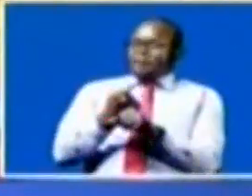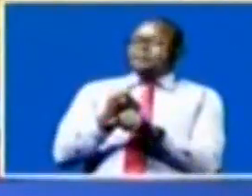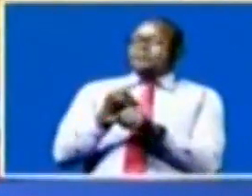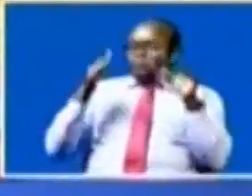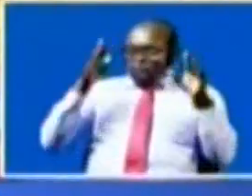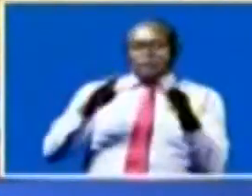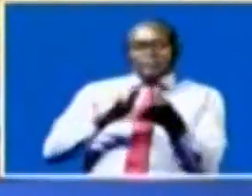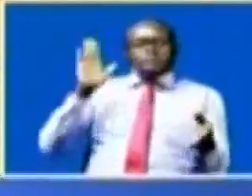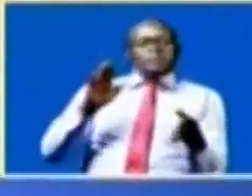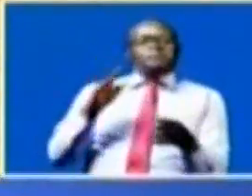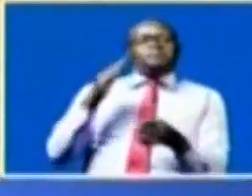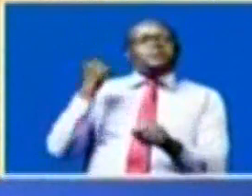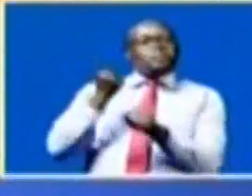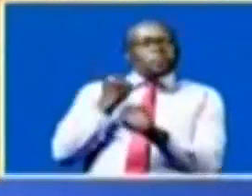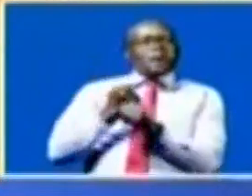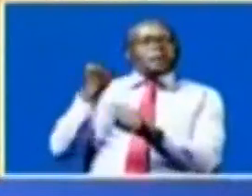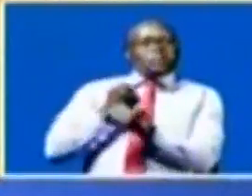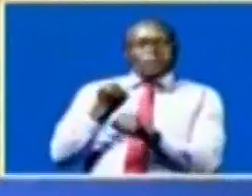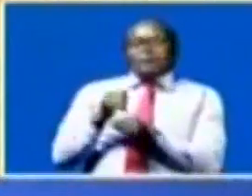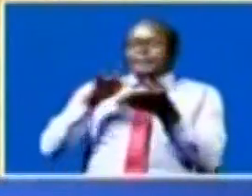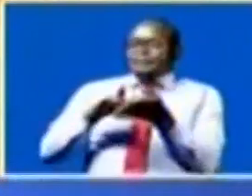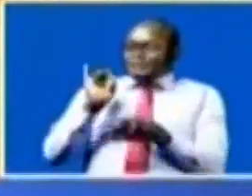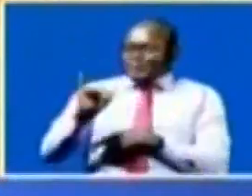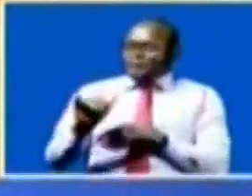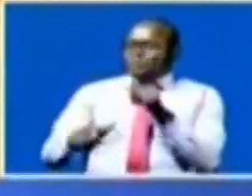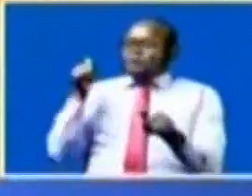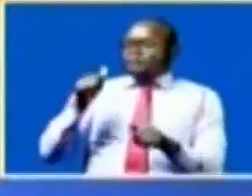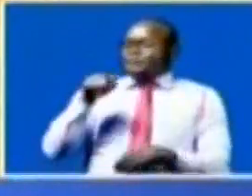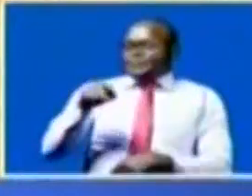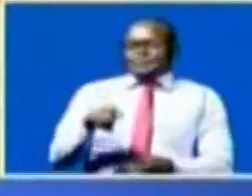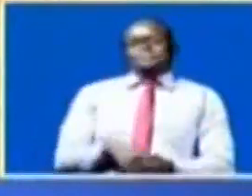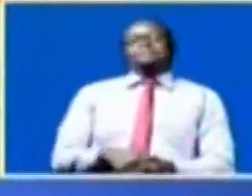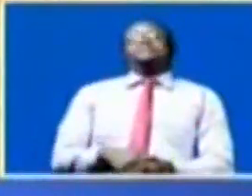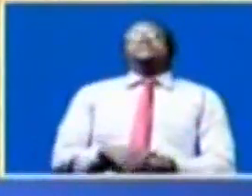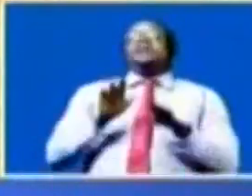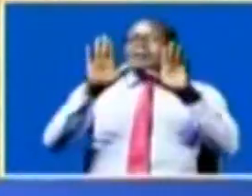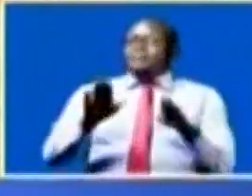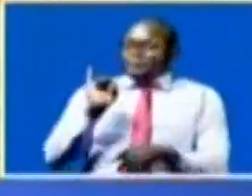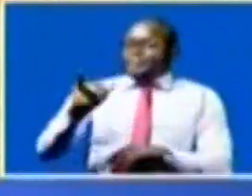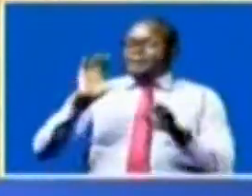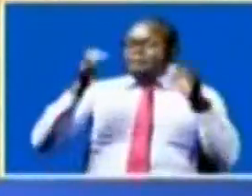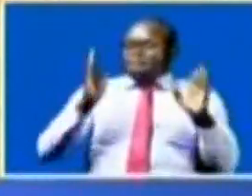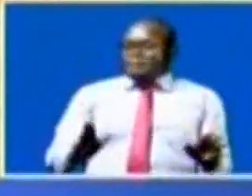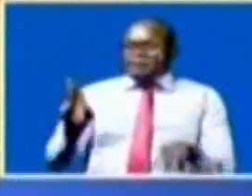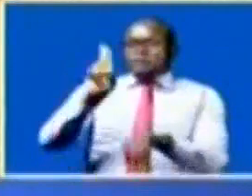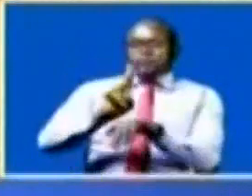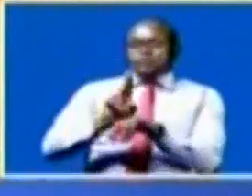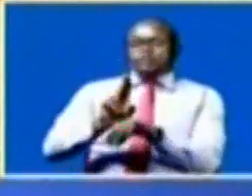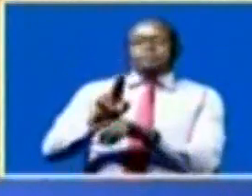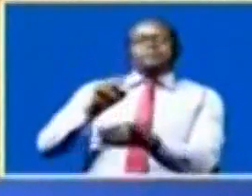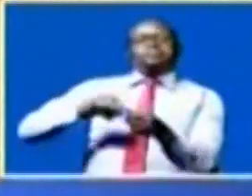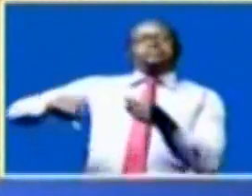yote. Hatulali. Mzee Paul also insists that to avoid inbreeding, it is crucial that farmers practice ram